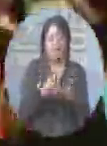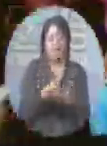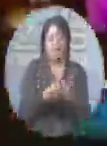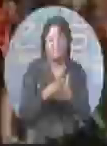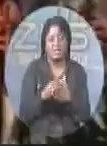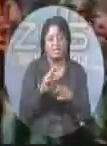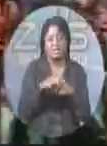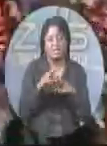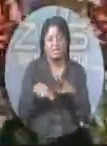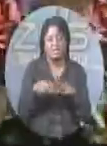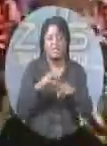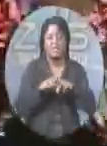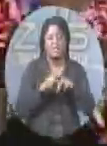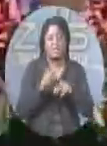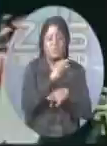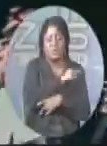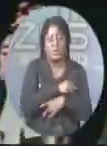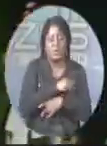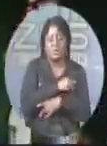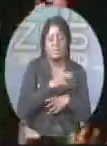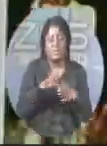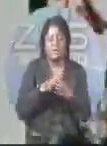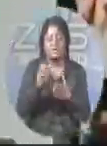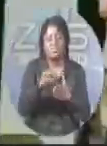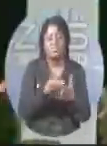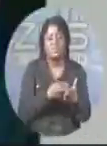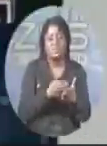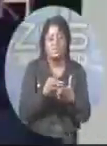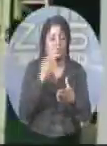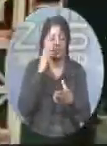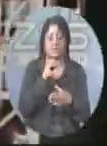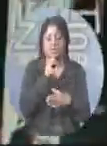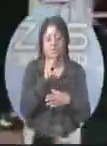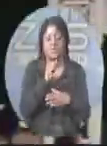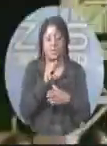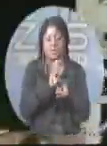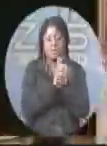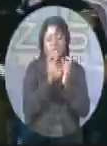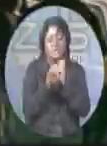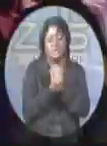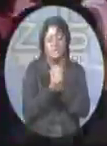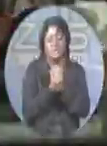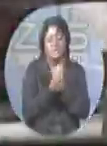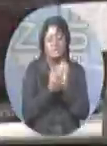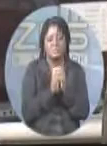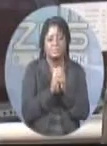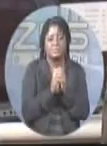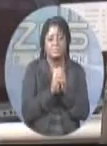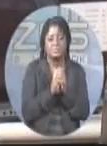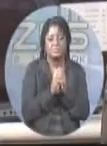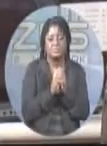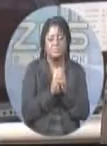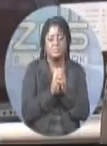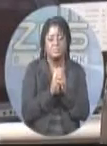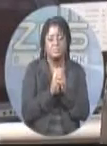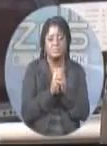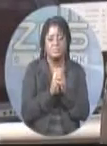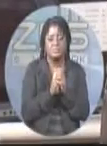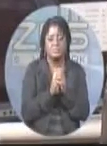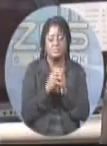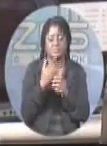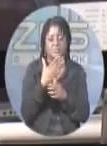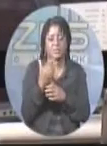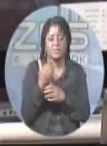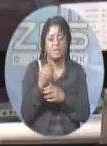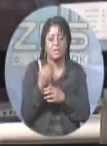year, Dame noted that the quality of Carnival's music production will not be compromised. They will compete in Grand